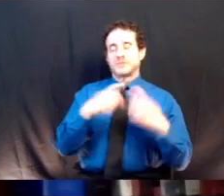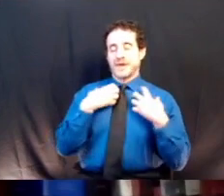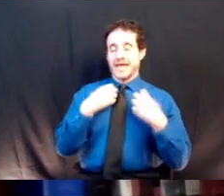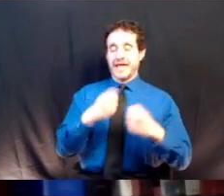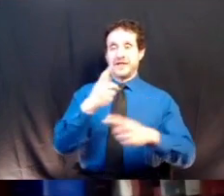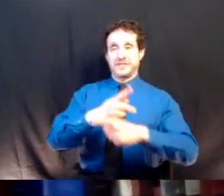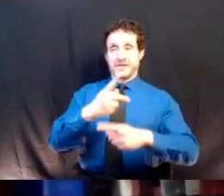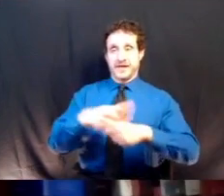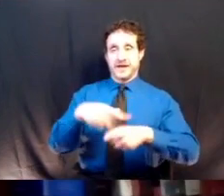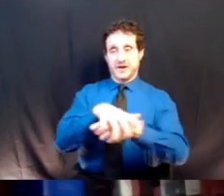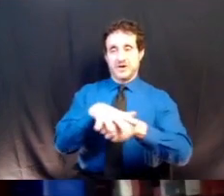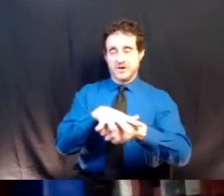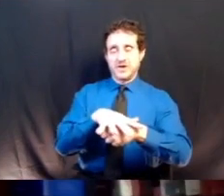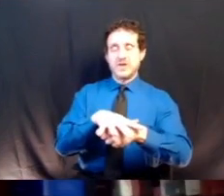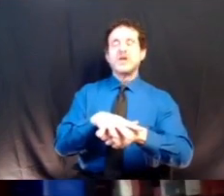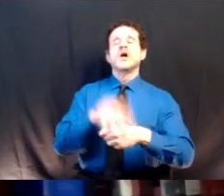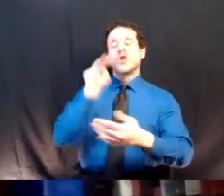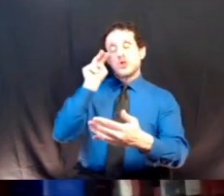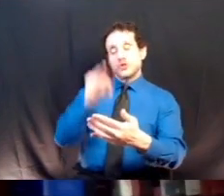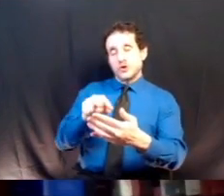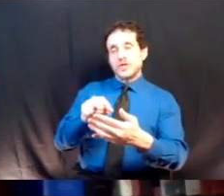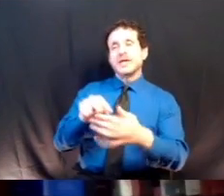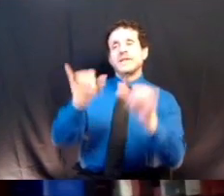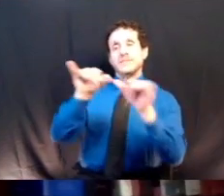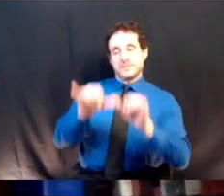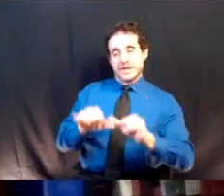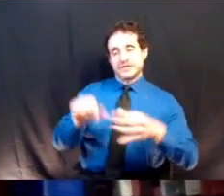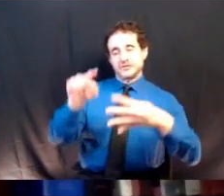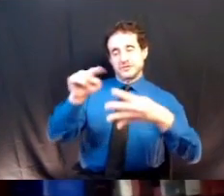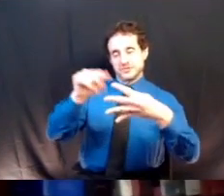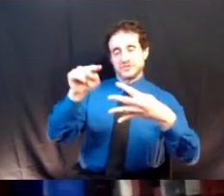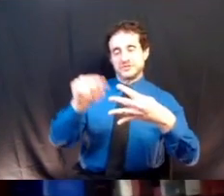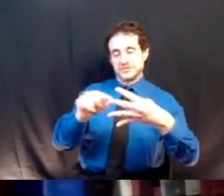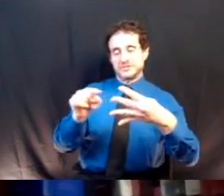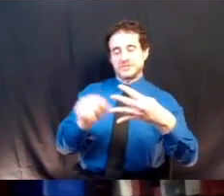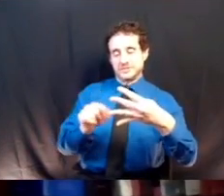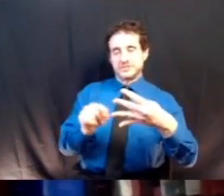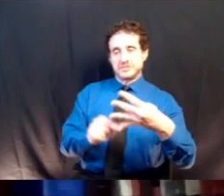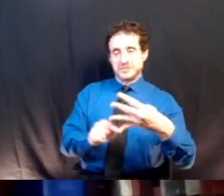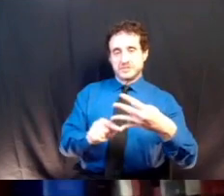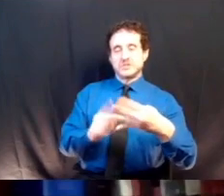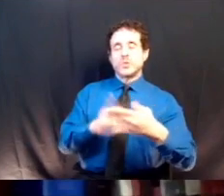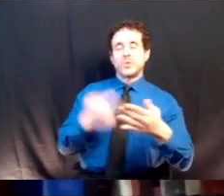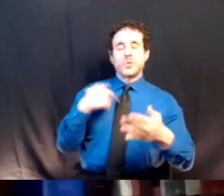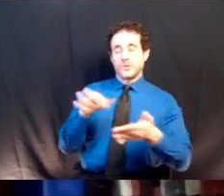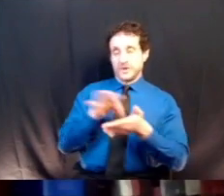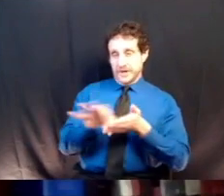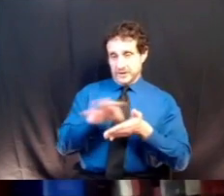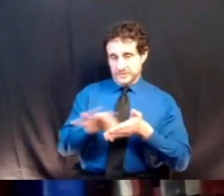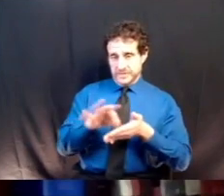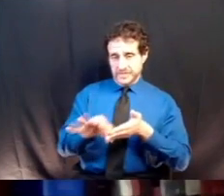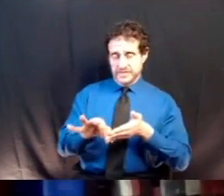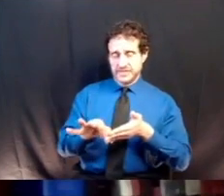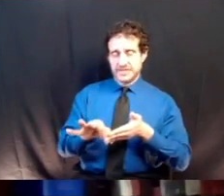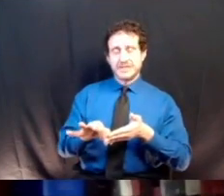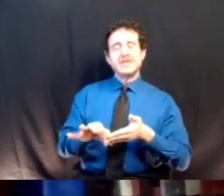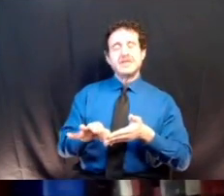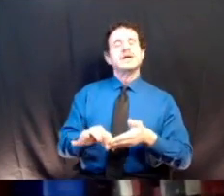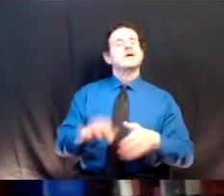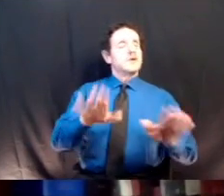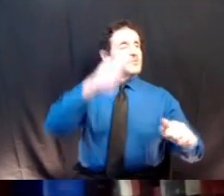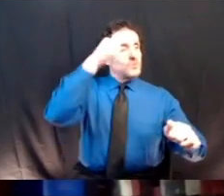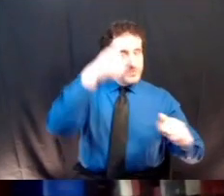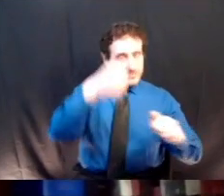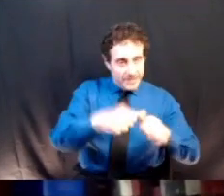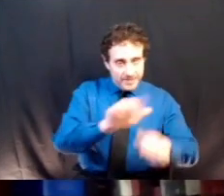those metrics, and you'll take note of what we were counting here. And so I would just remind everybody that,